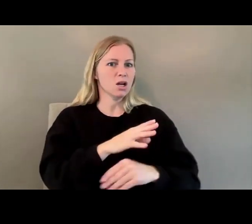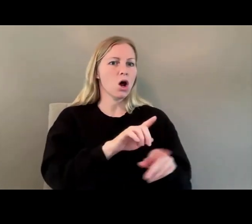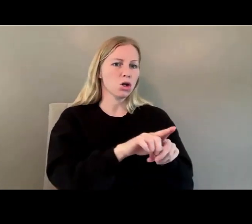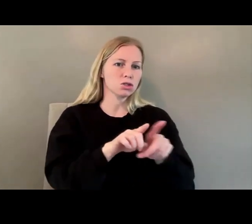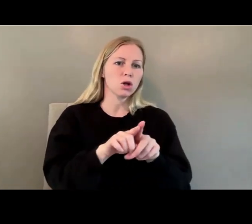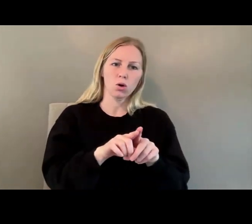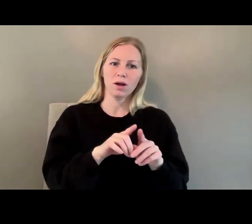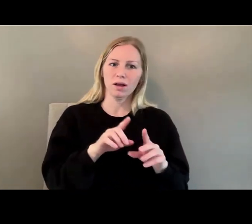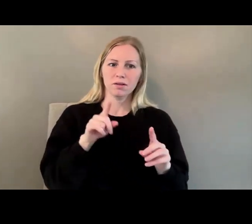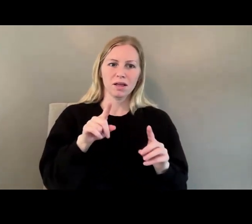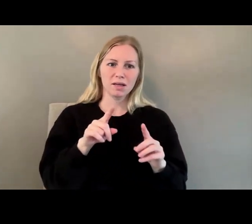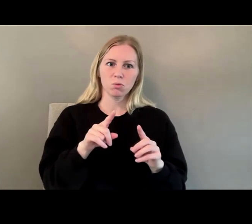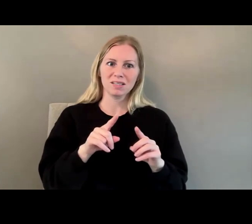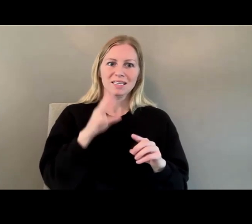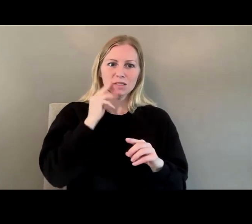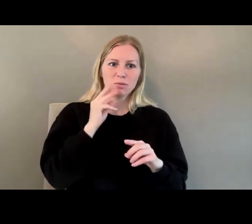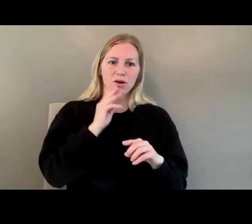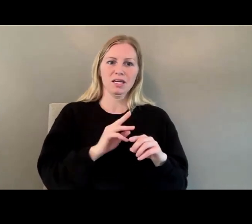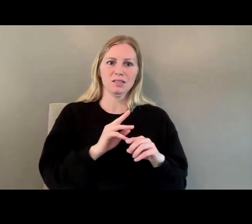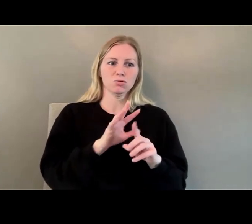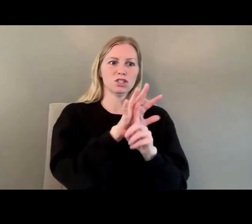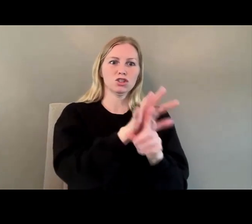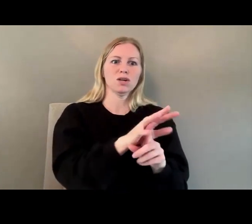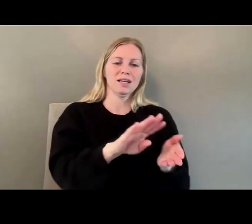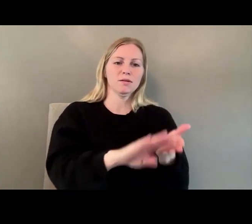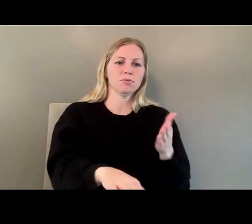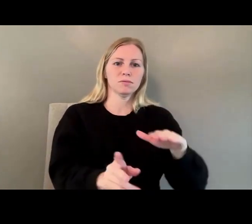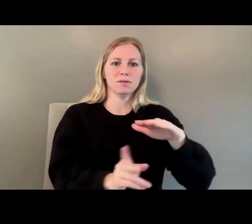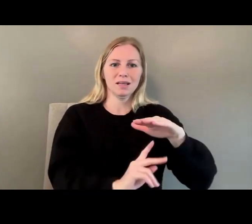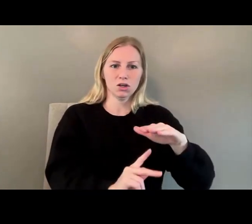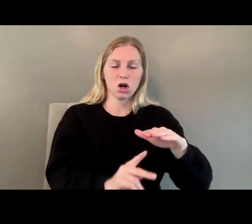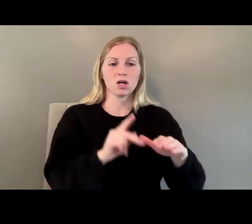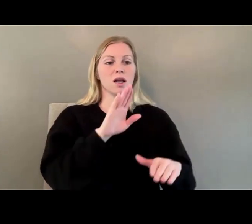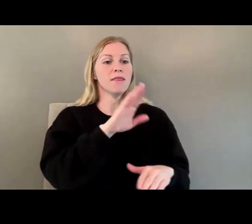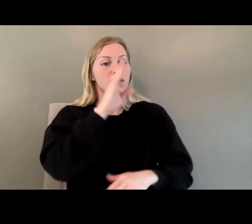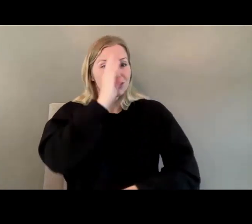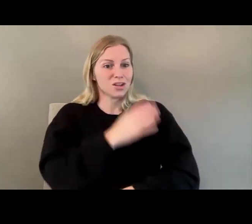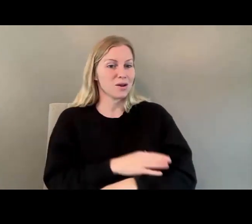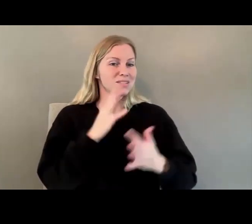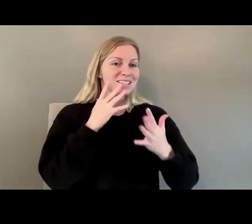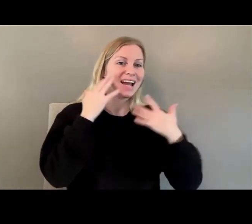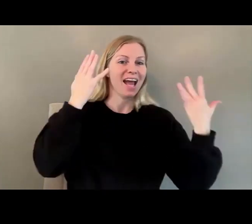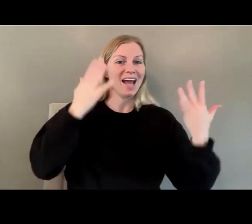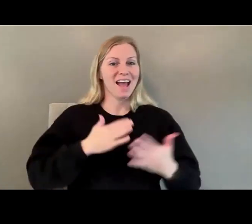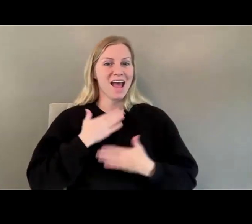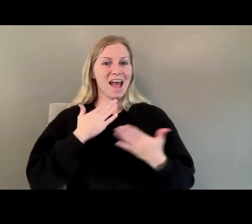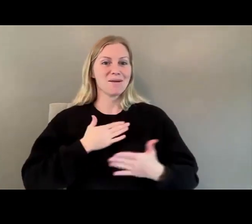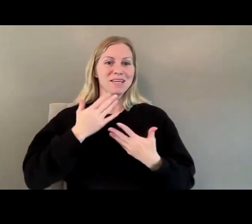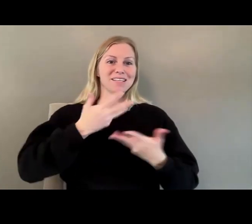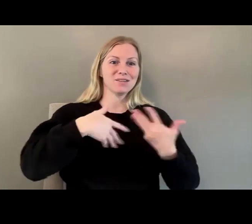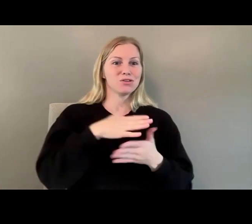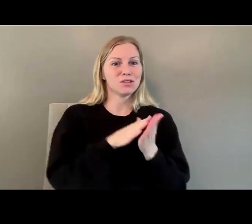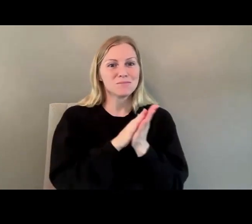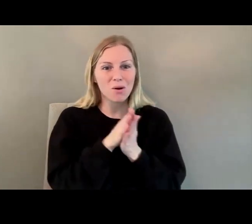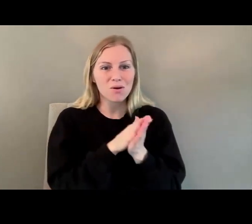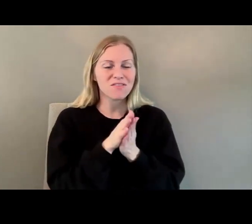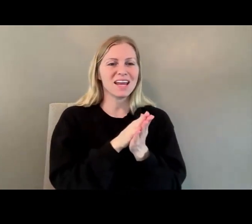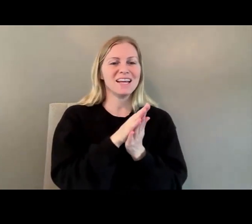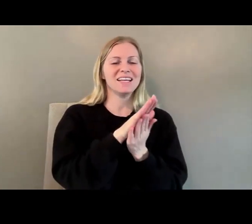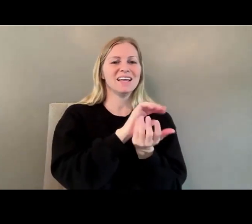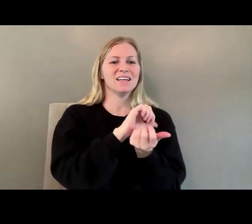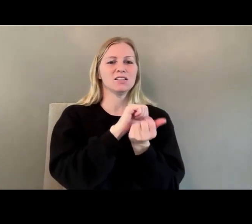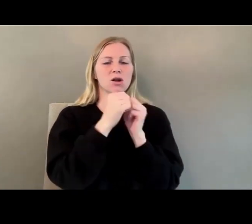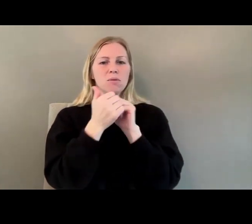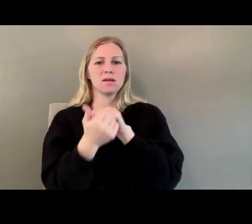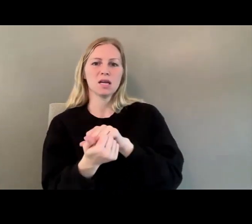kindergarten, and how they've seen their son grow from being very curious, happy, and socially motivated into a child